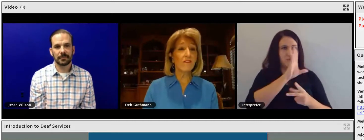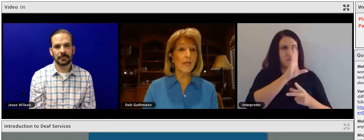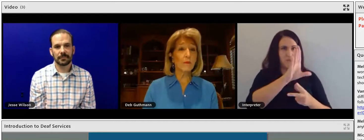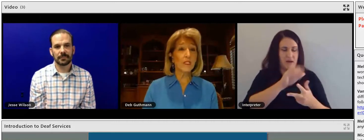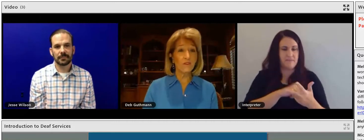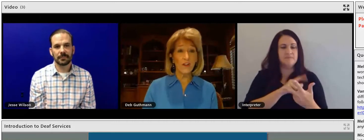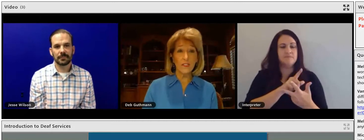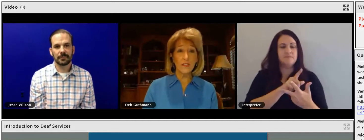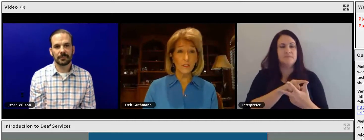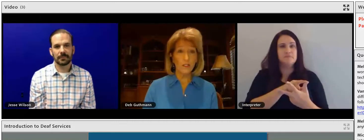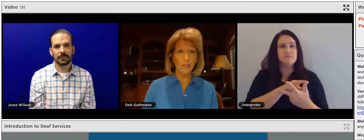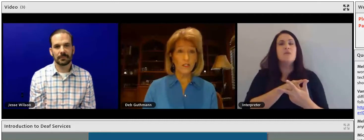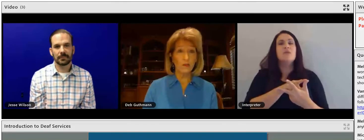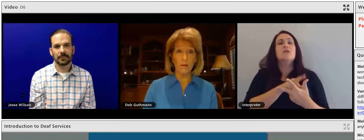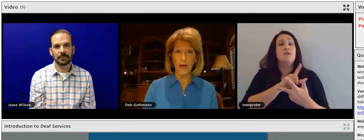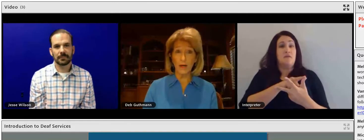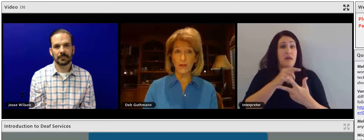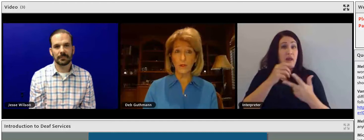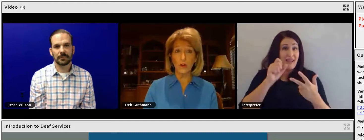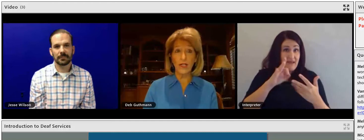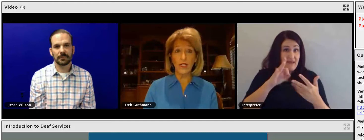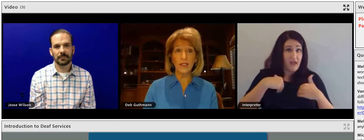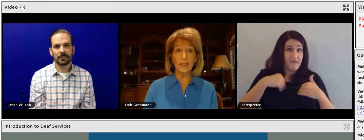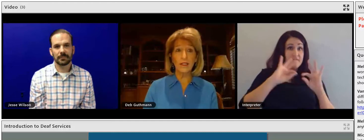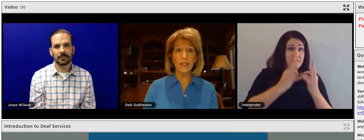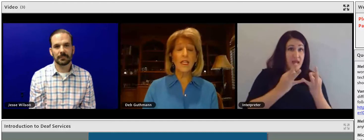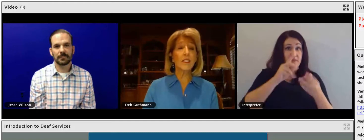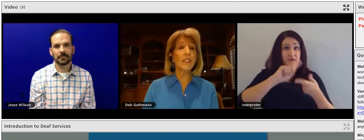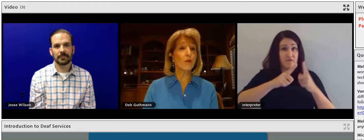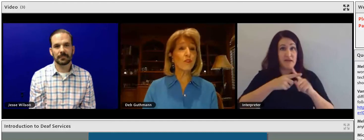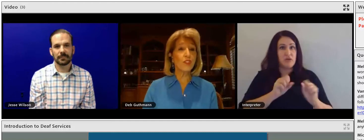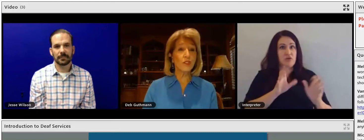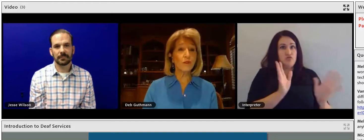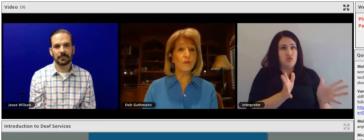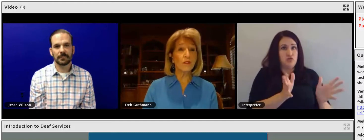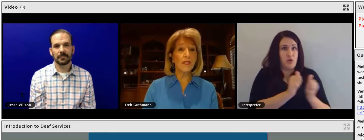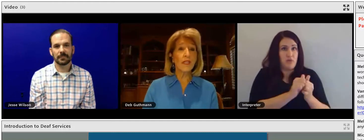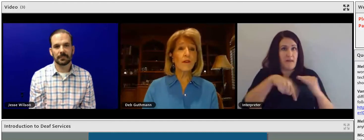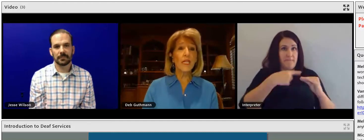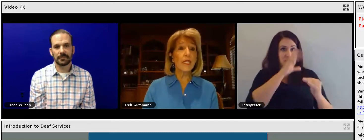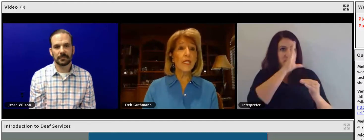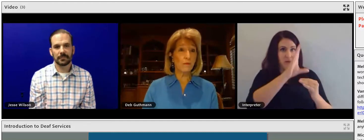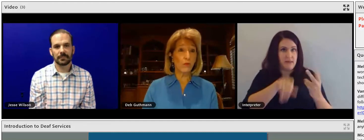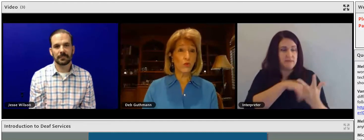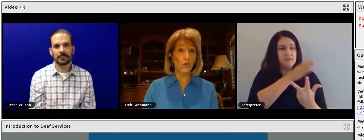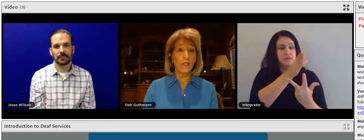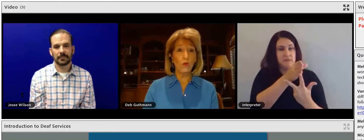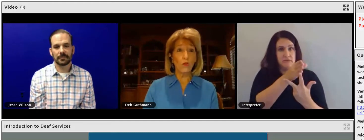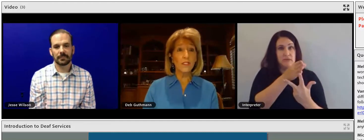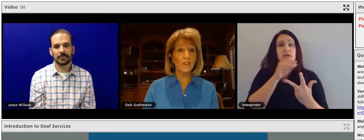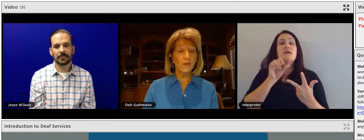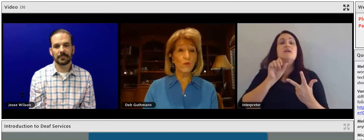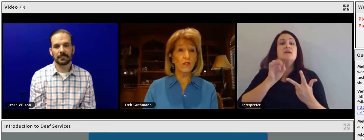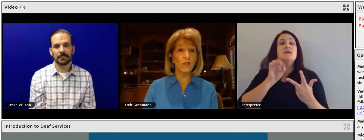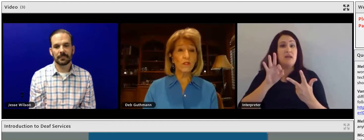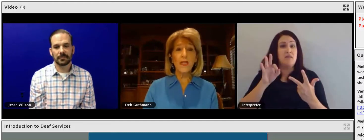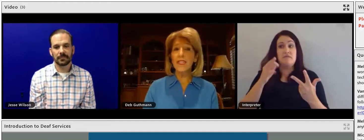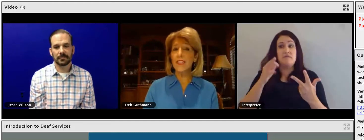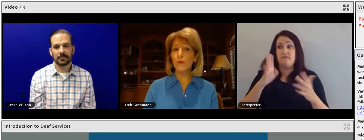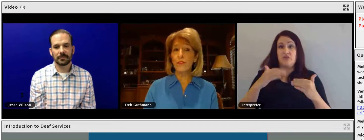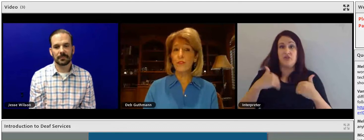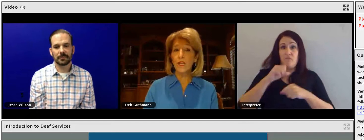1, having family and friends they could talk to about their sobriety. Number 2, being employed